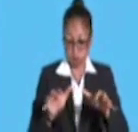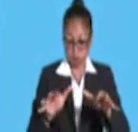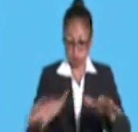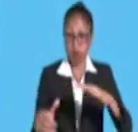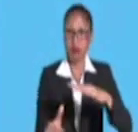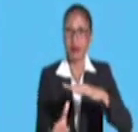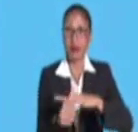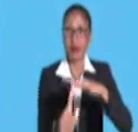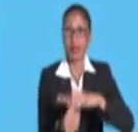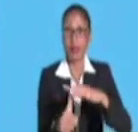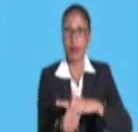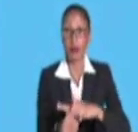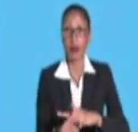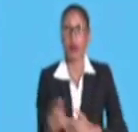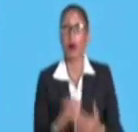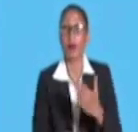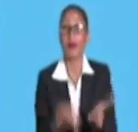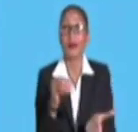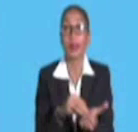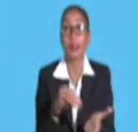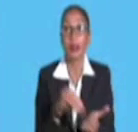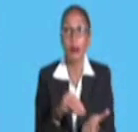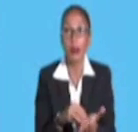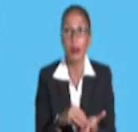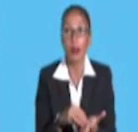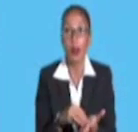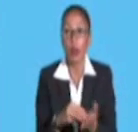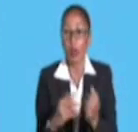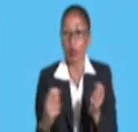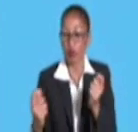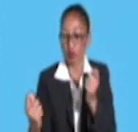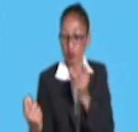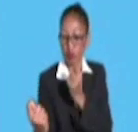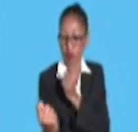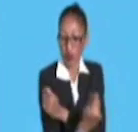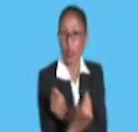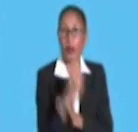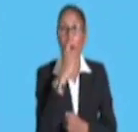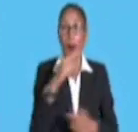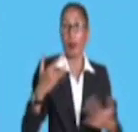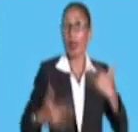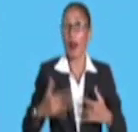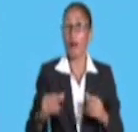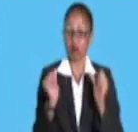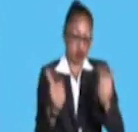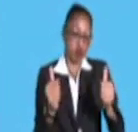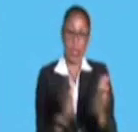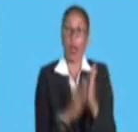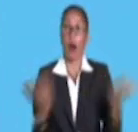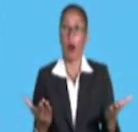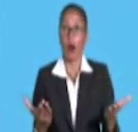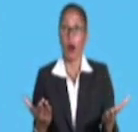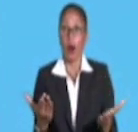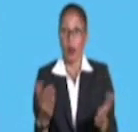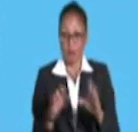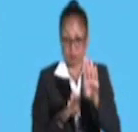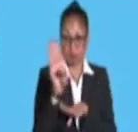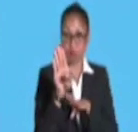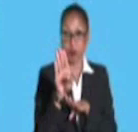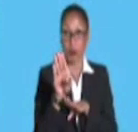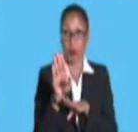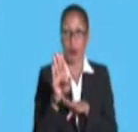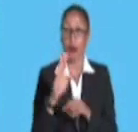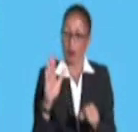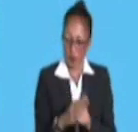essential services, services that literally transform our people's lives for the better, the pace of that development must